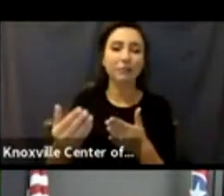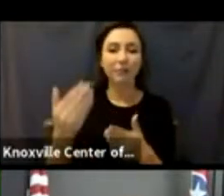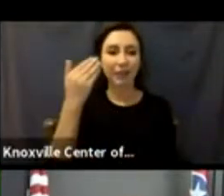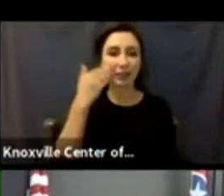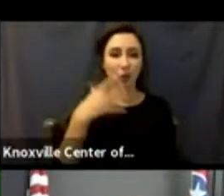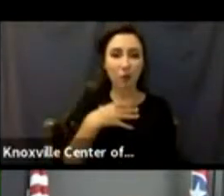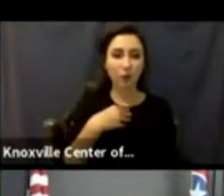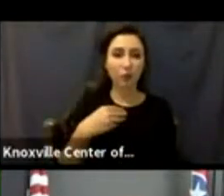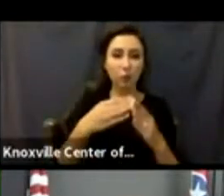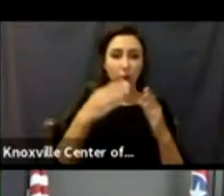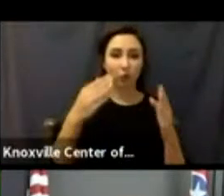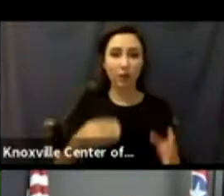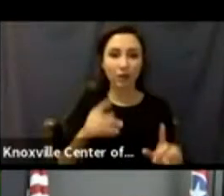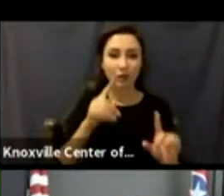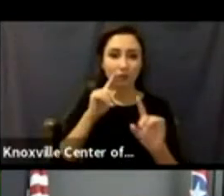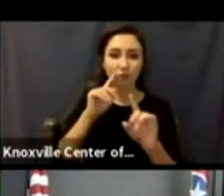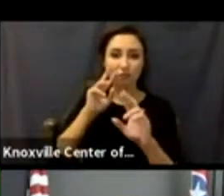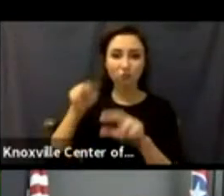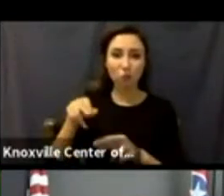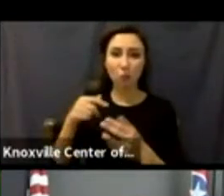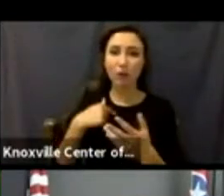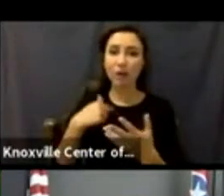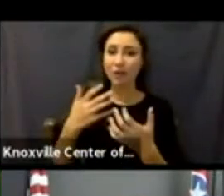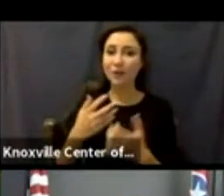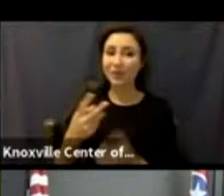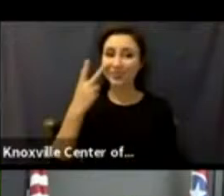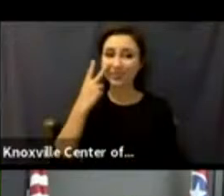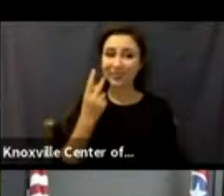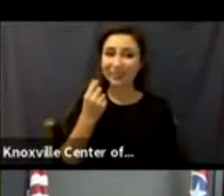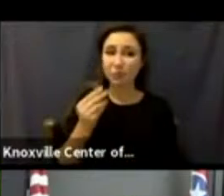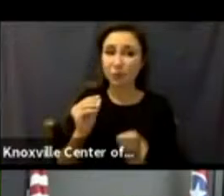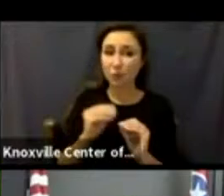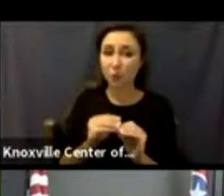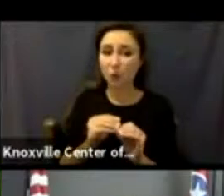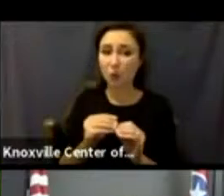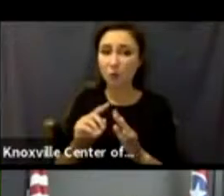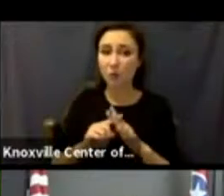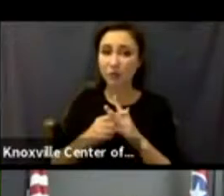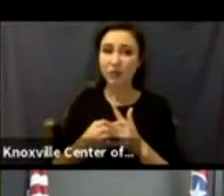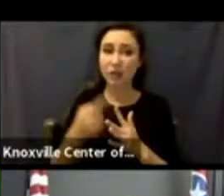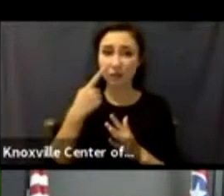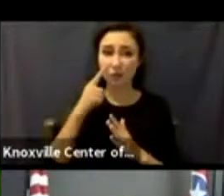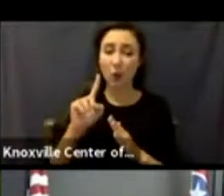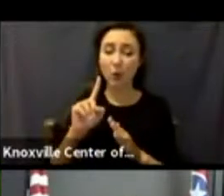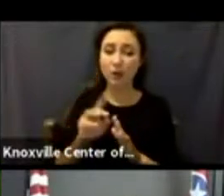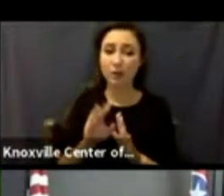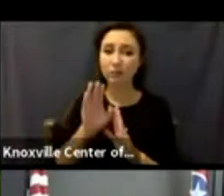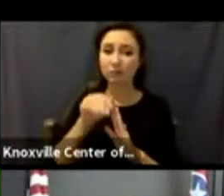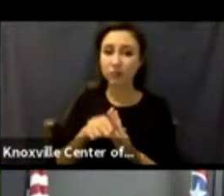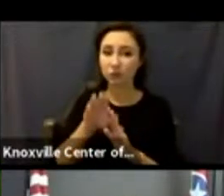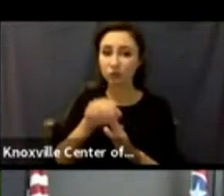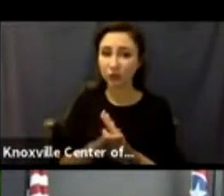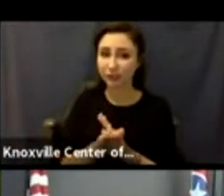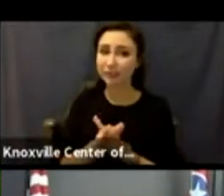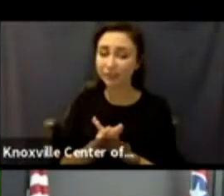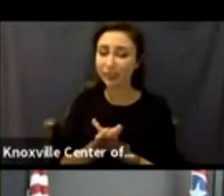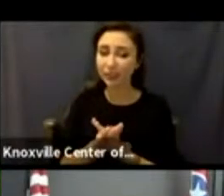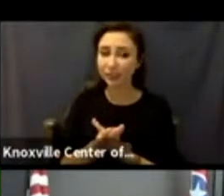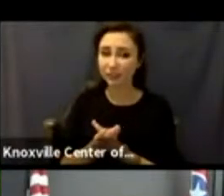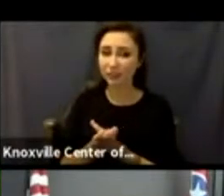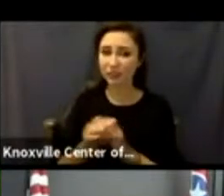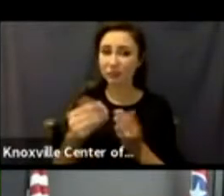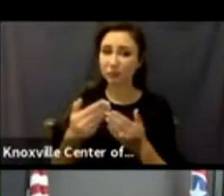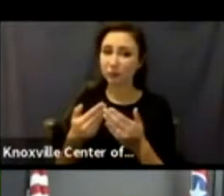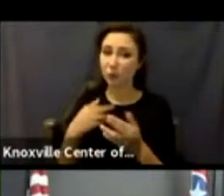report said, I'd like to see a little more of what we just started from a trending standpoint before I would be ready to